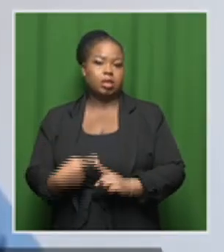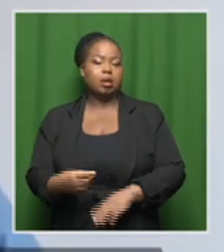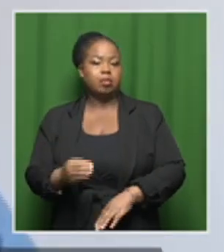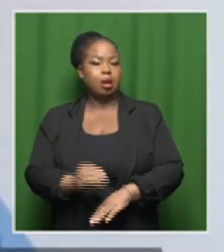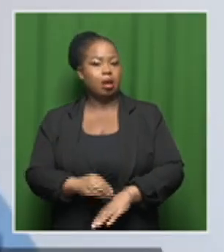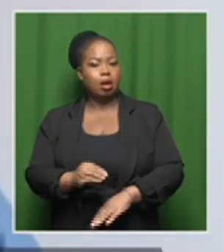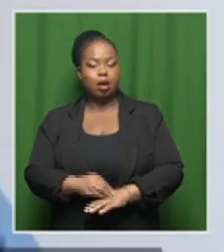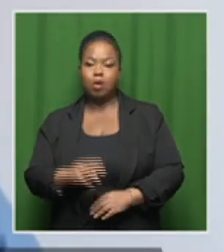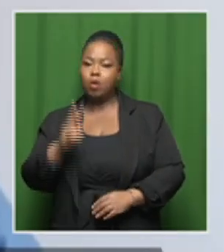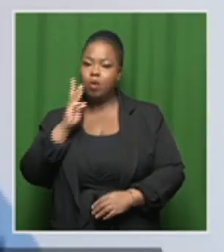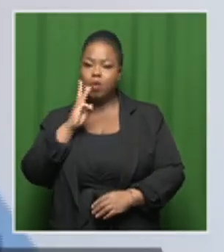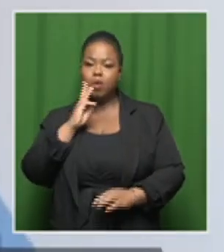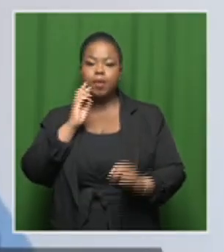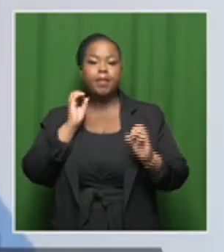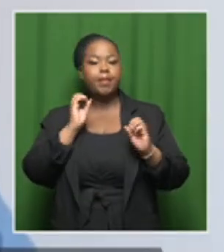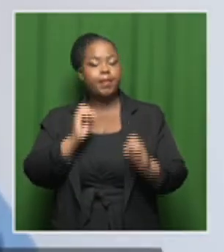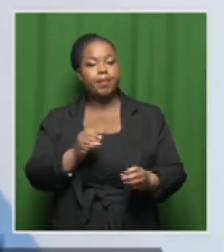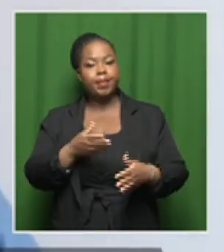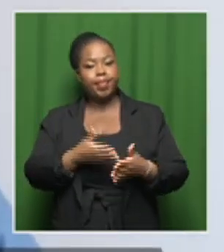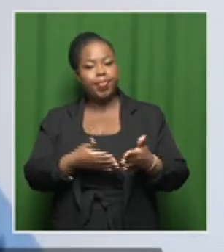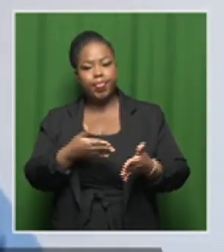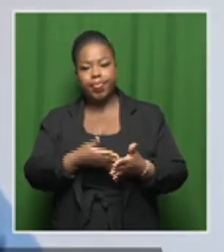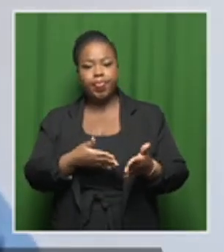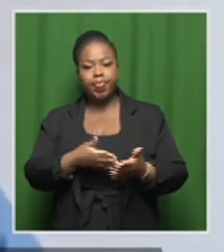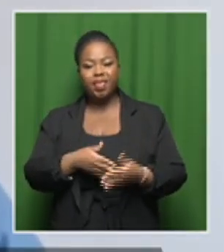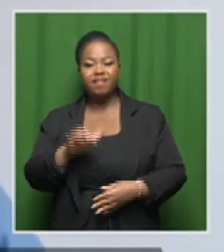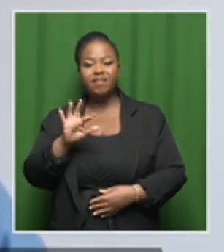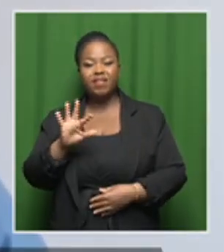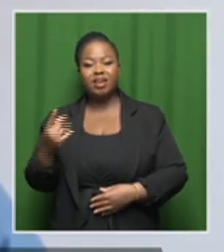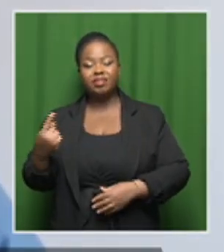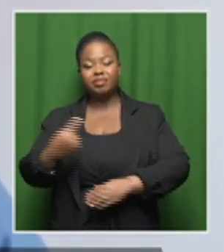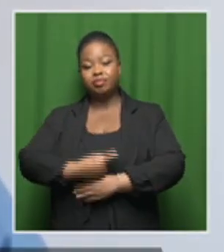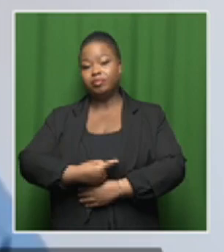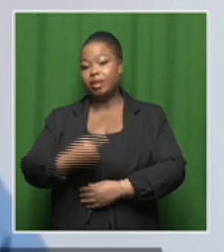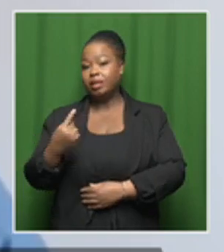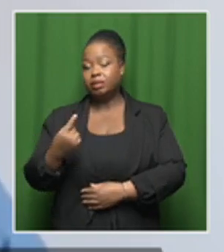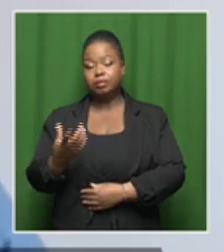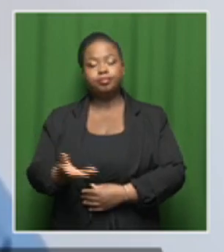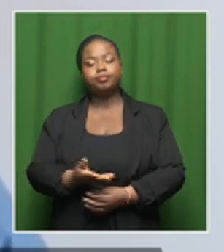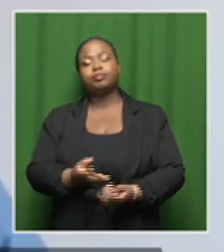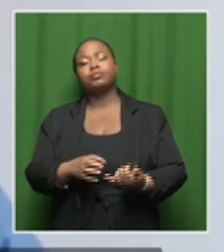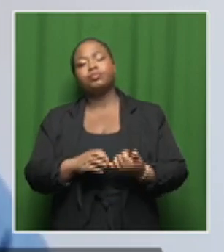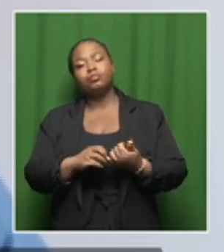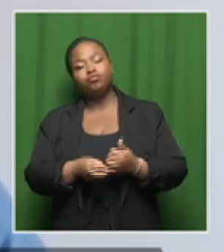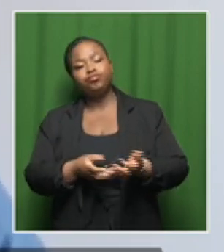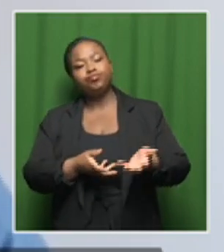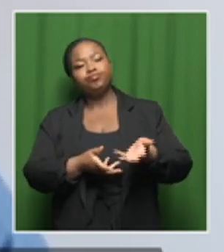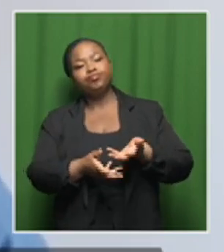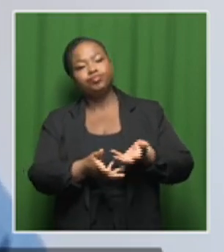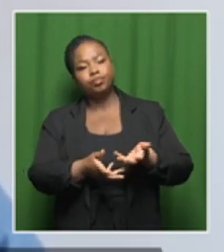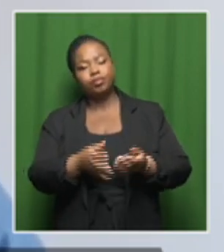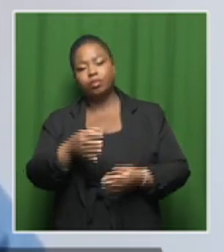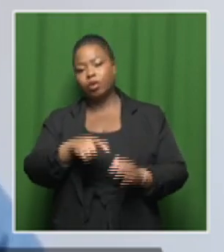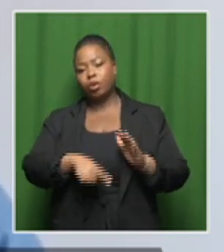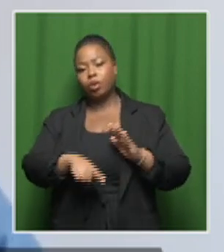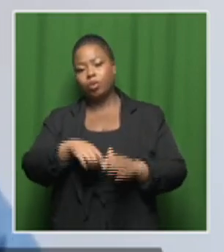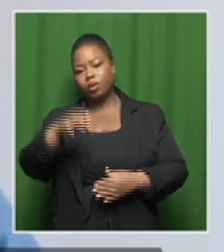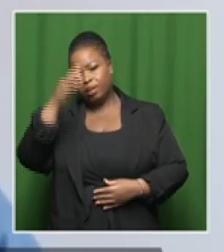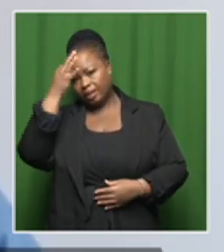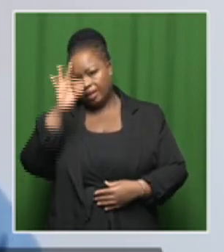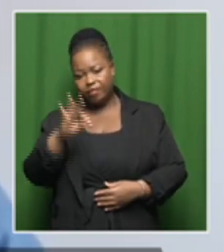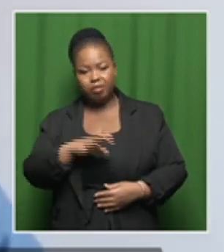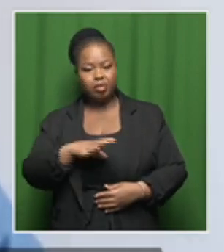of water, and then they didn't have access for 5 days. They tried to engage local government